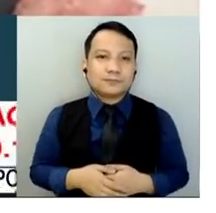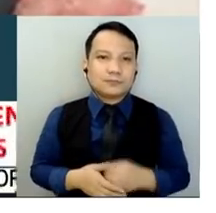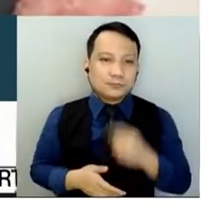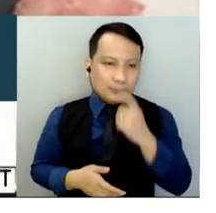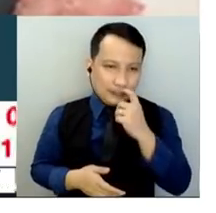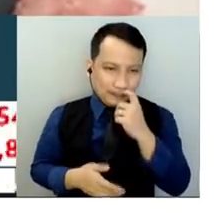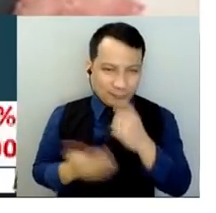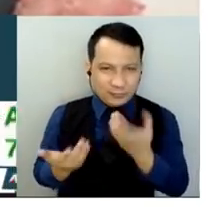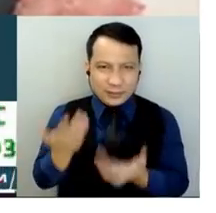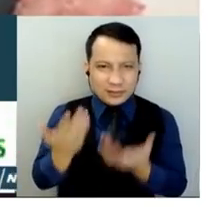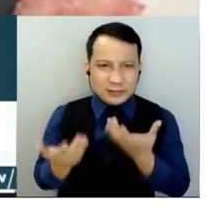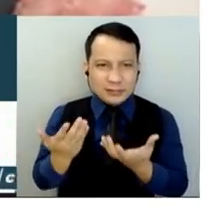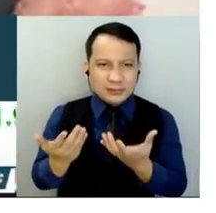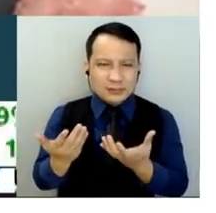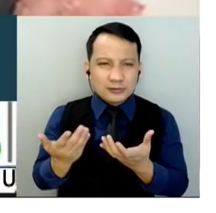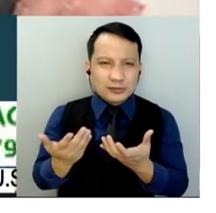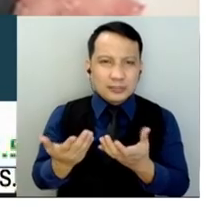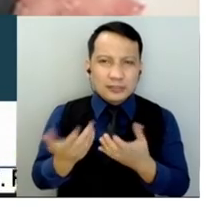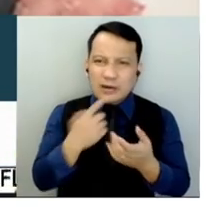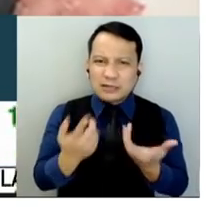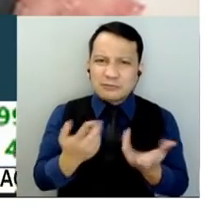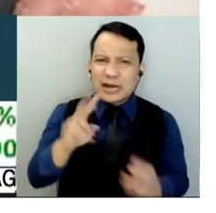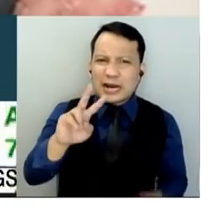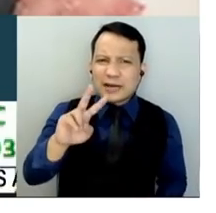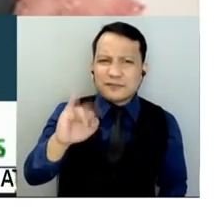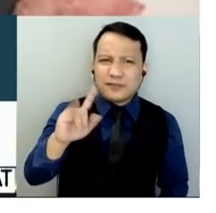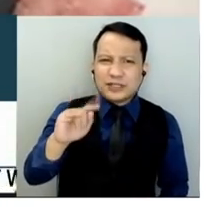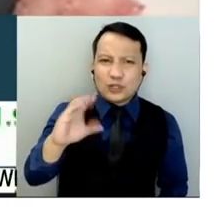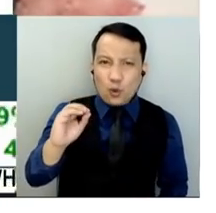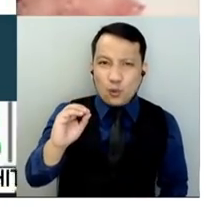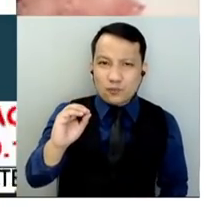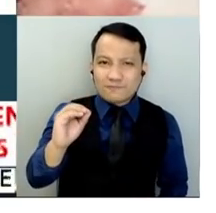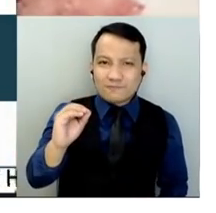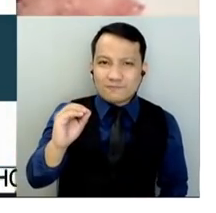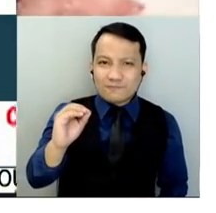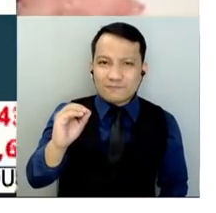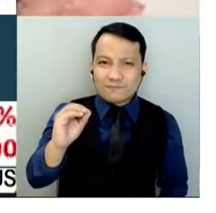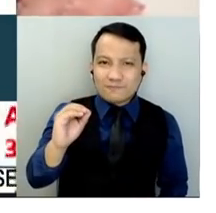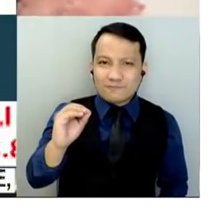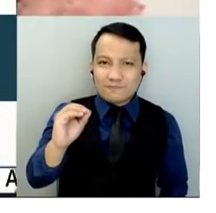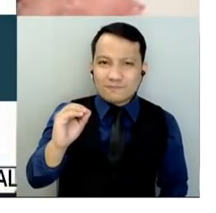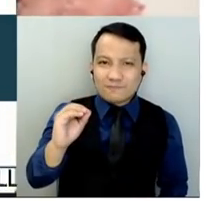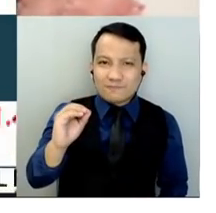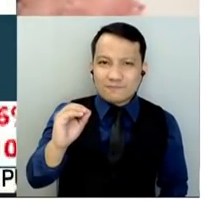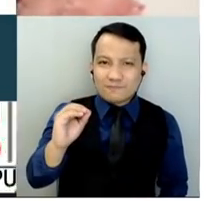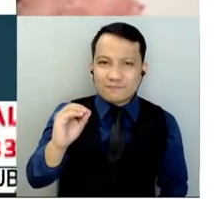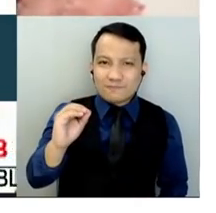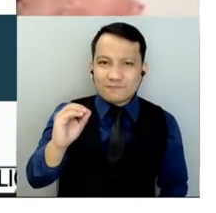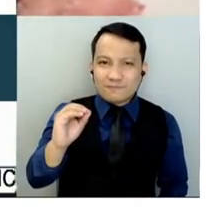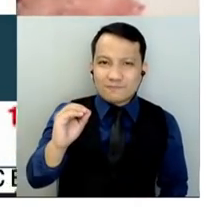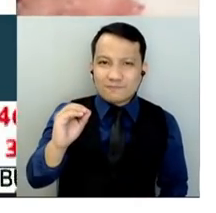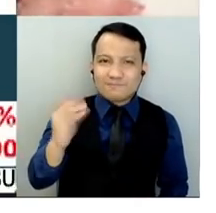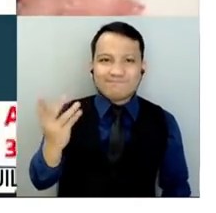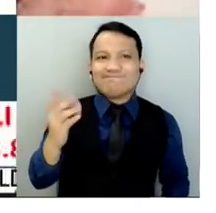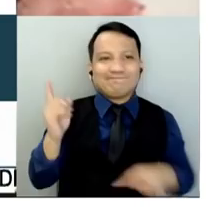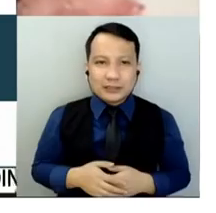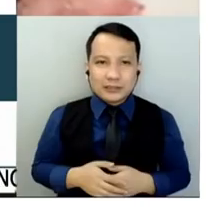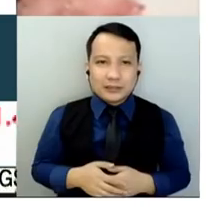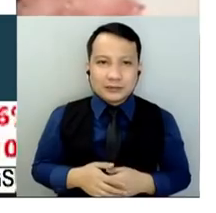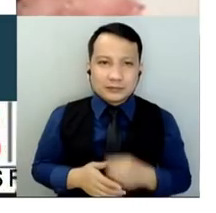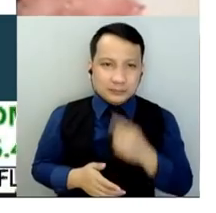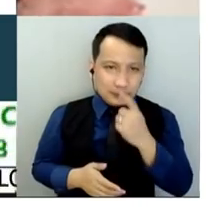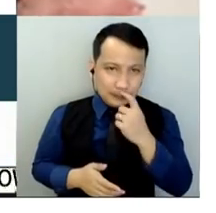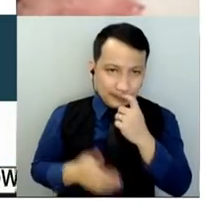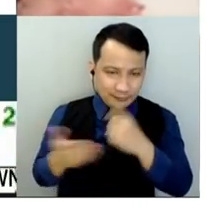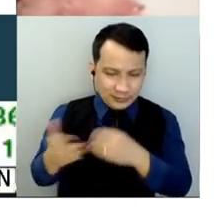like effectively a veto, but without going through the proper veto process, right? Because Congress has the power